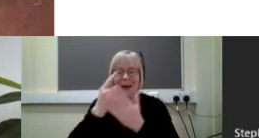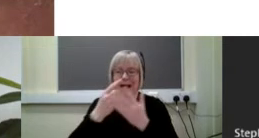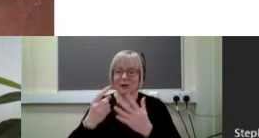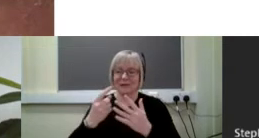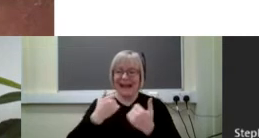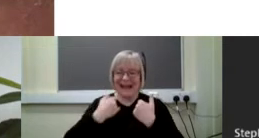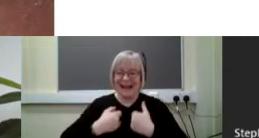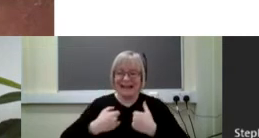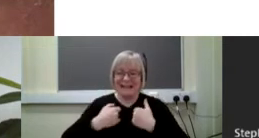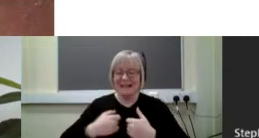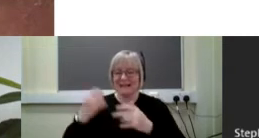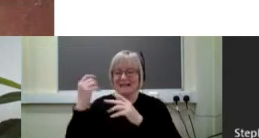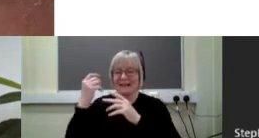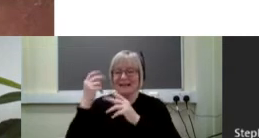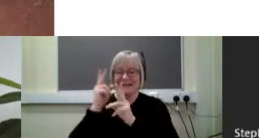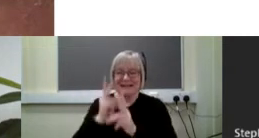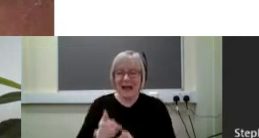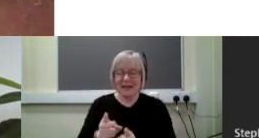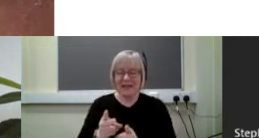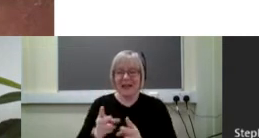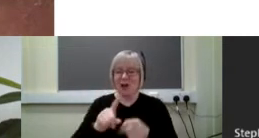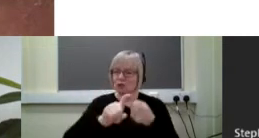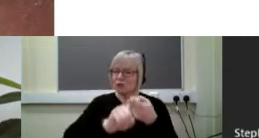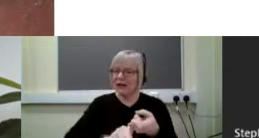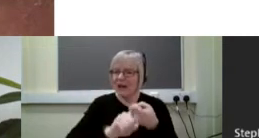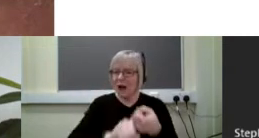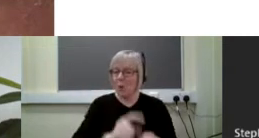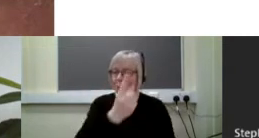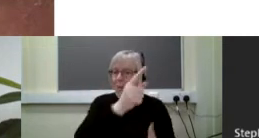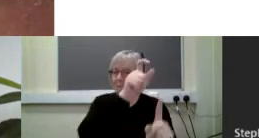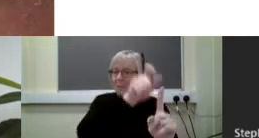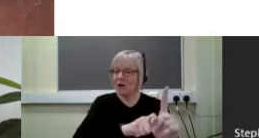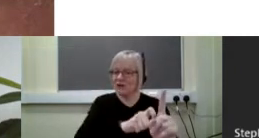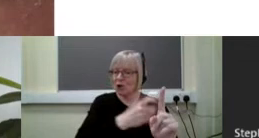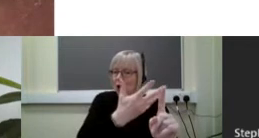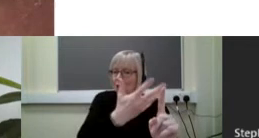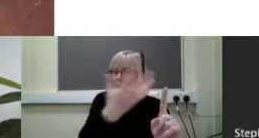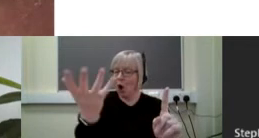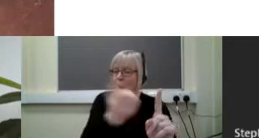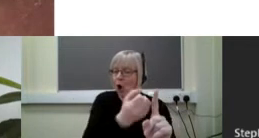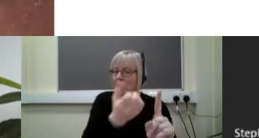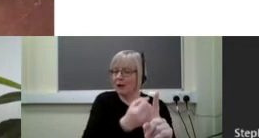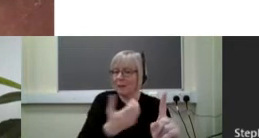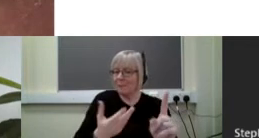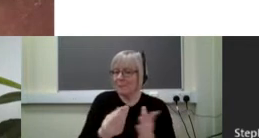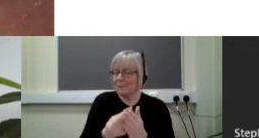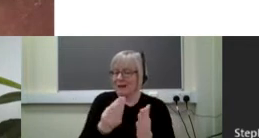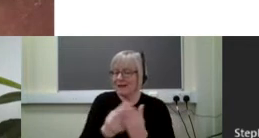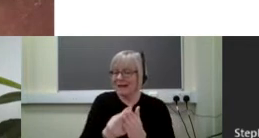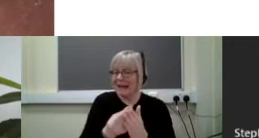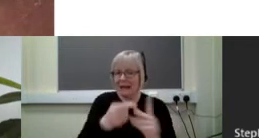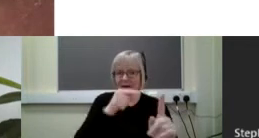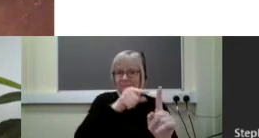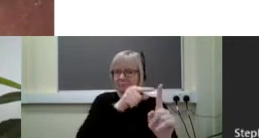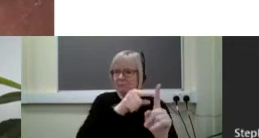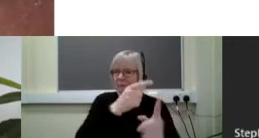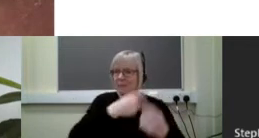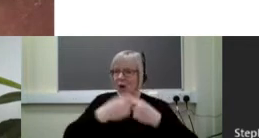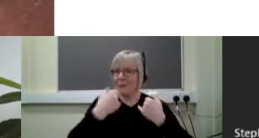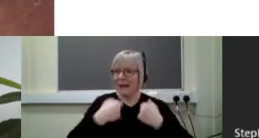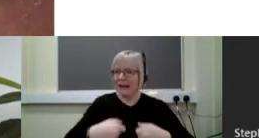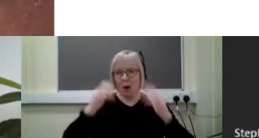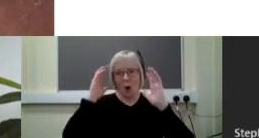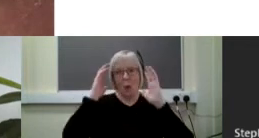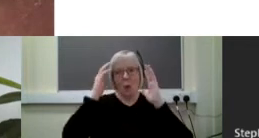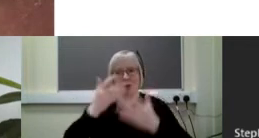relied on one earner, they were worried about what would happen if that person became ill. They worried about who would take care of them if